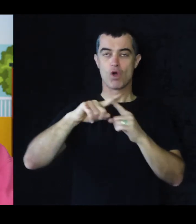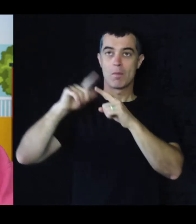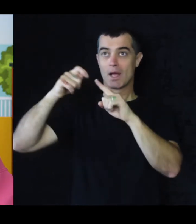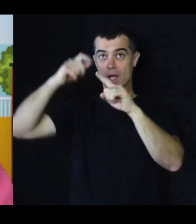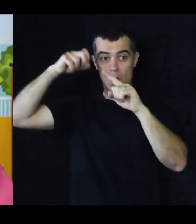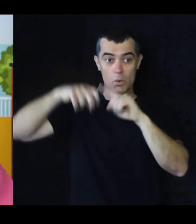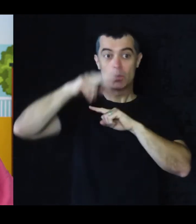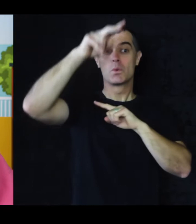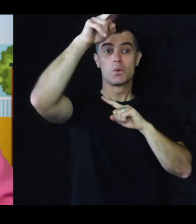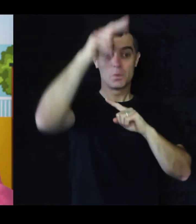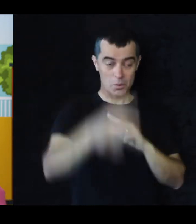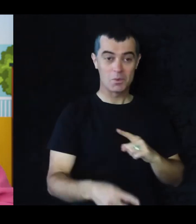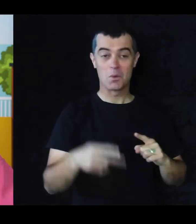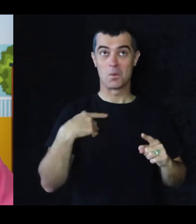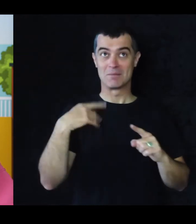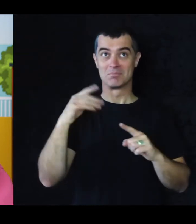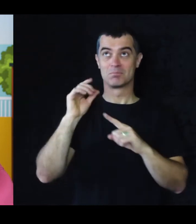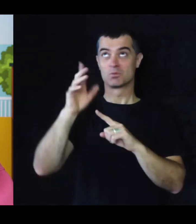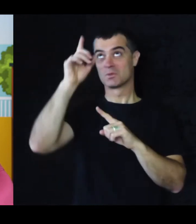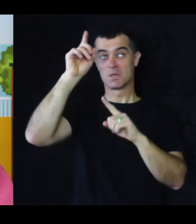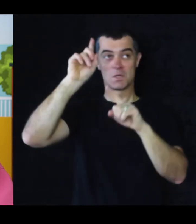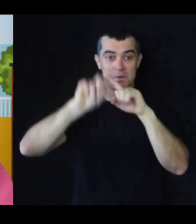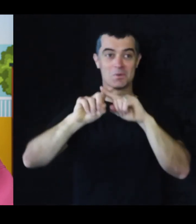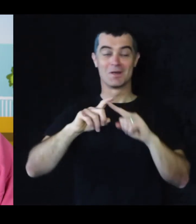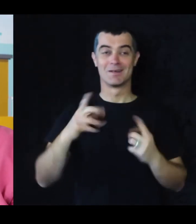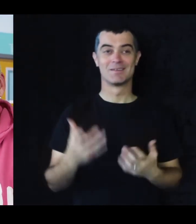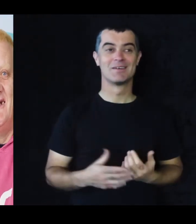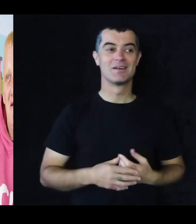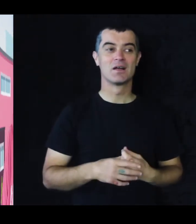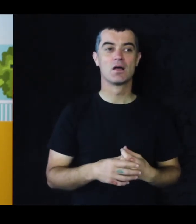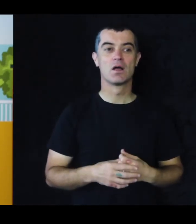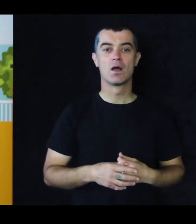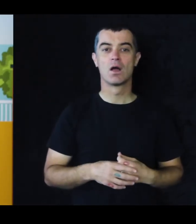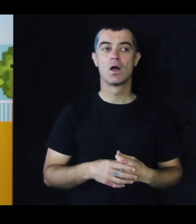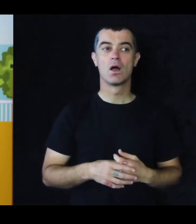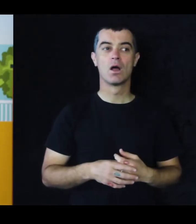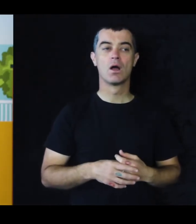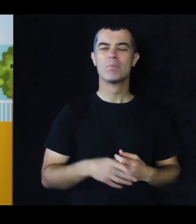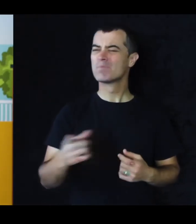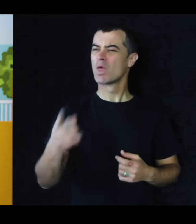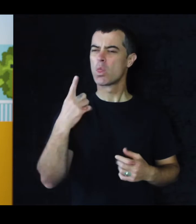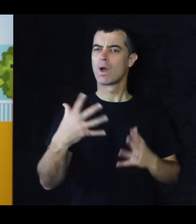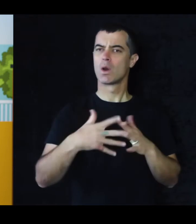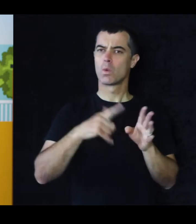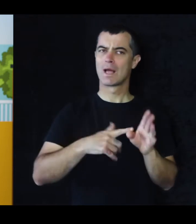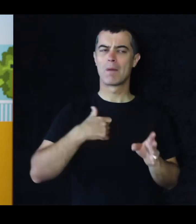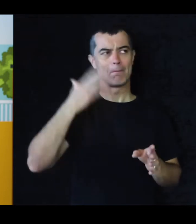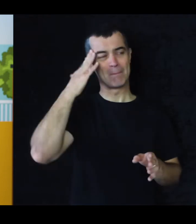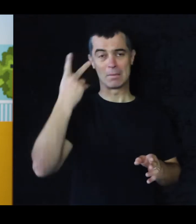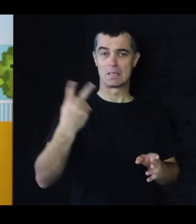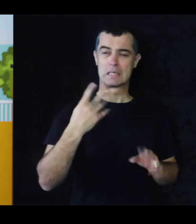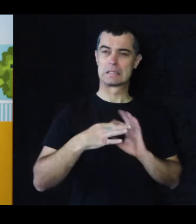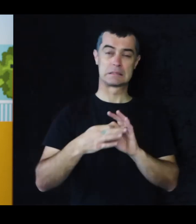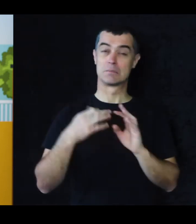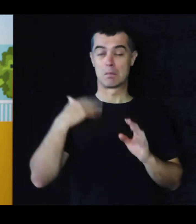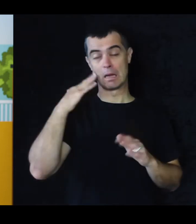that we put up there as well, so we used to jump off that. The one way that my mum and I used to connect,